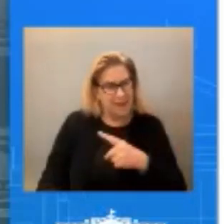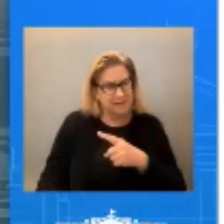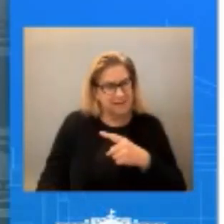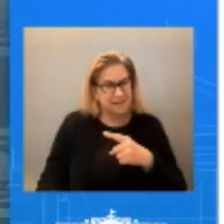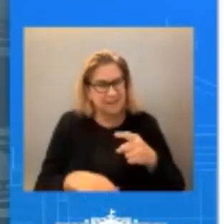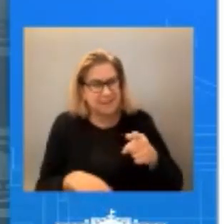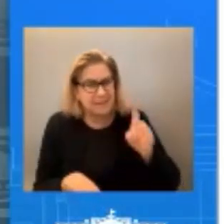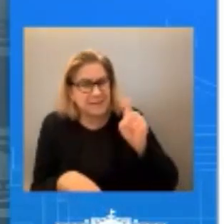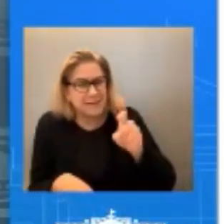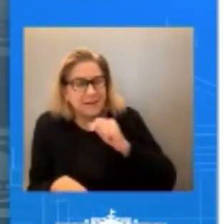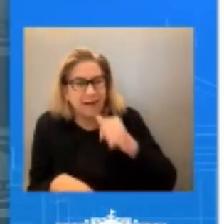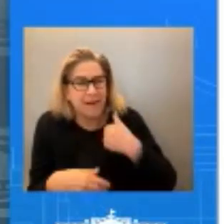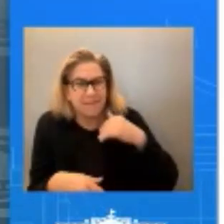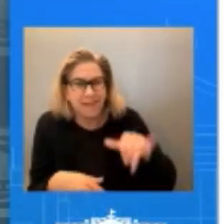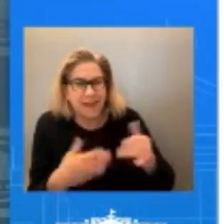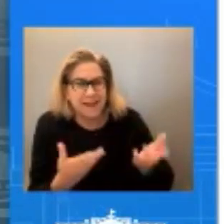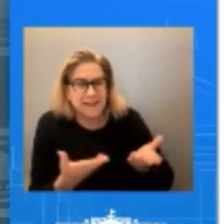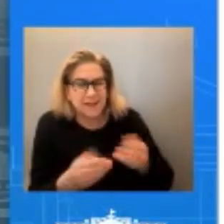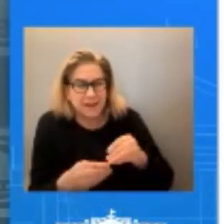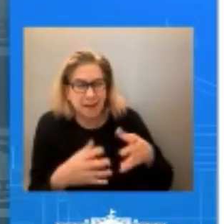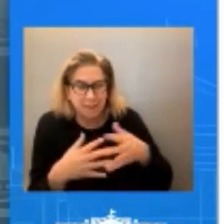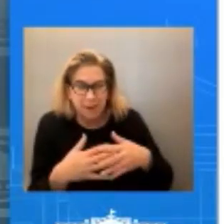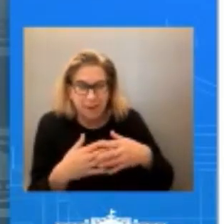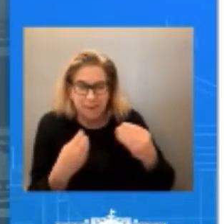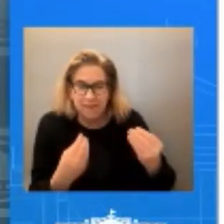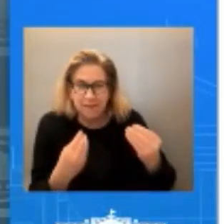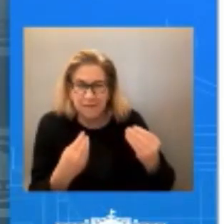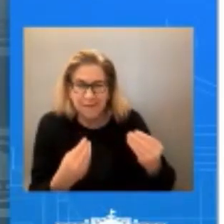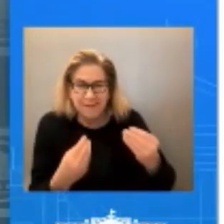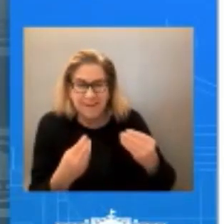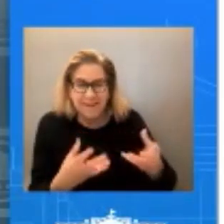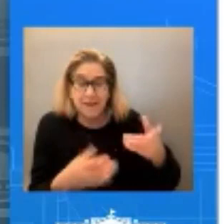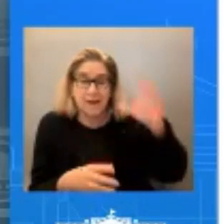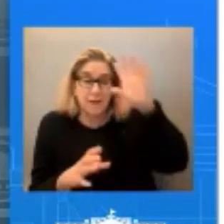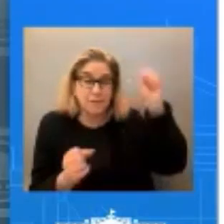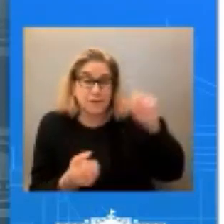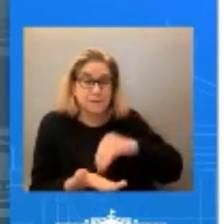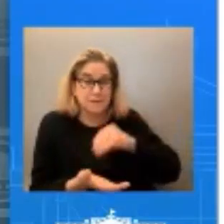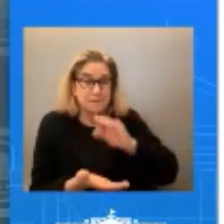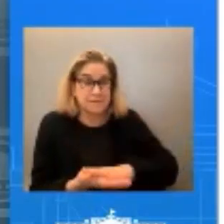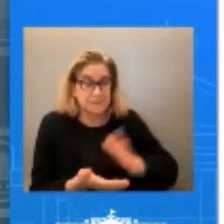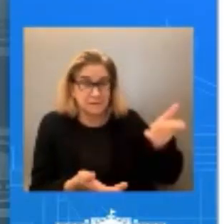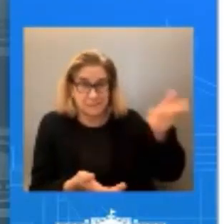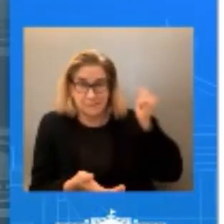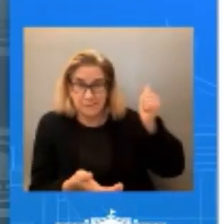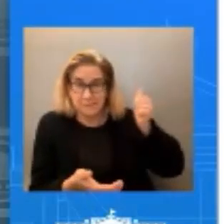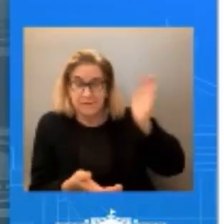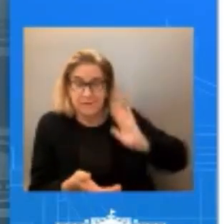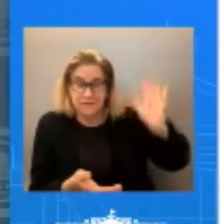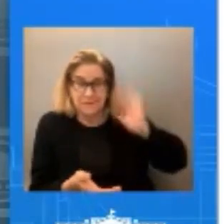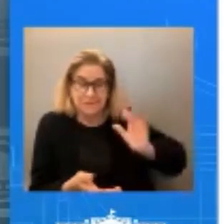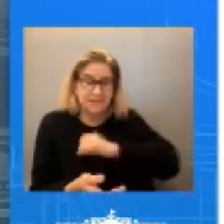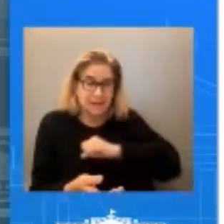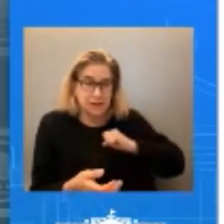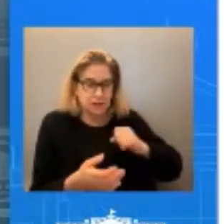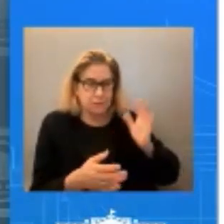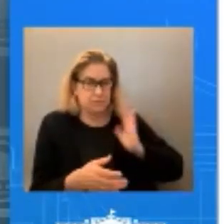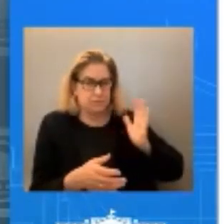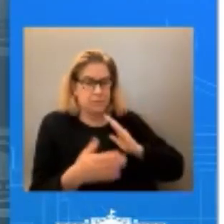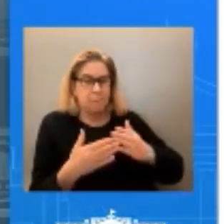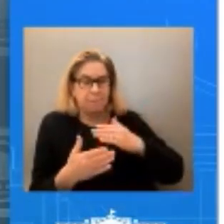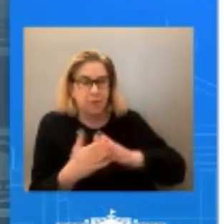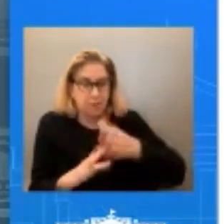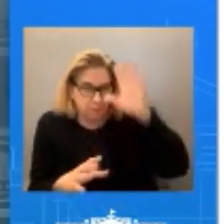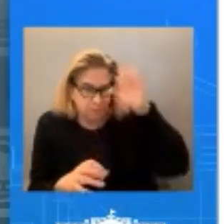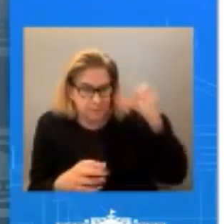as a senator, you look at his first 2 years as president, he's dealt with this issue. And he's going to continue to do what he can